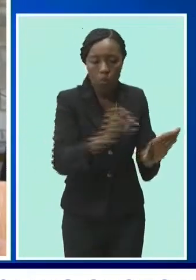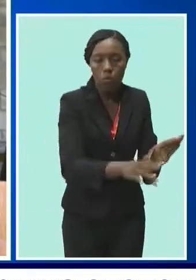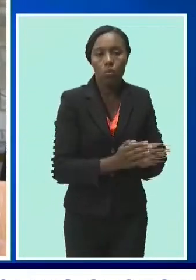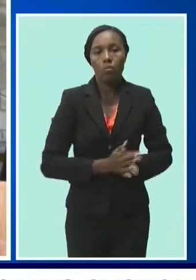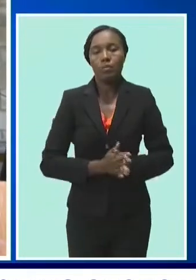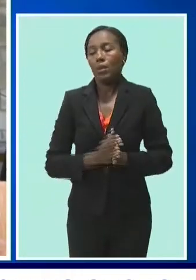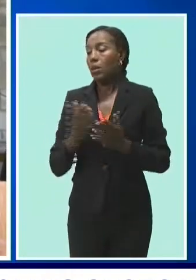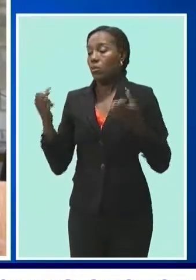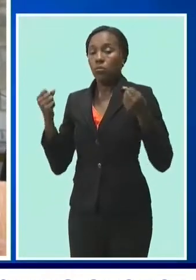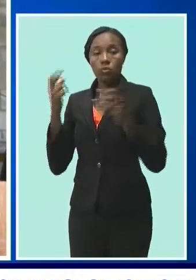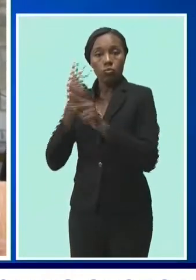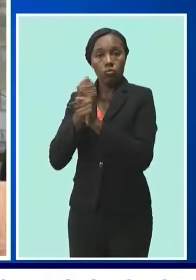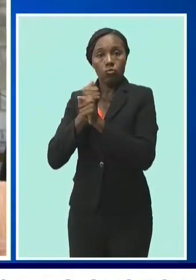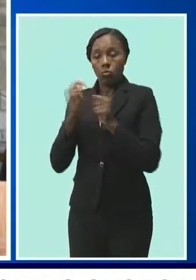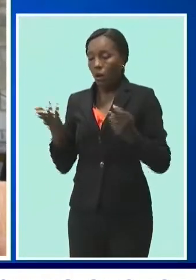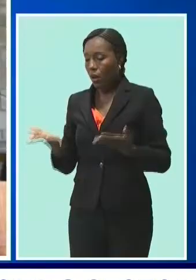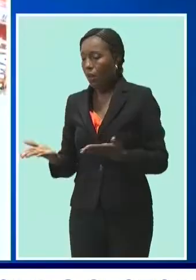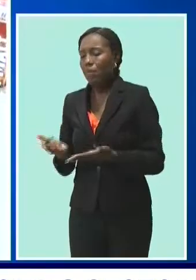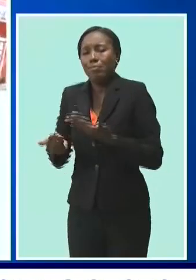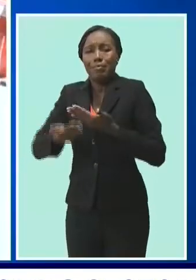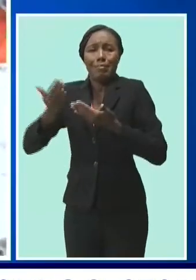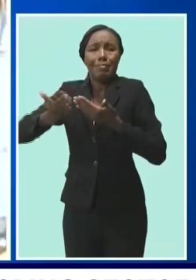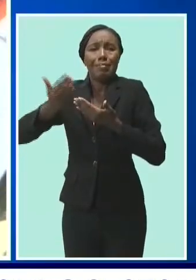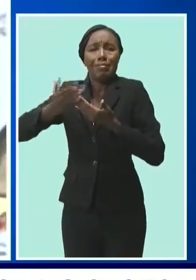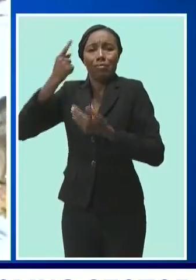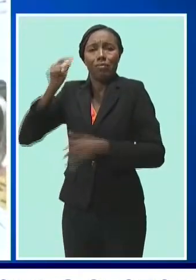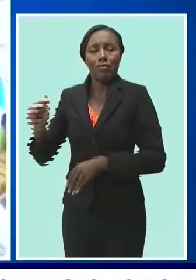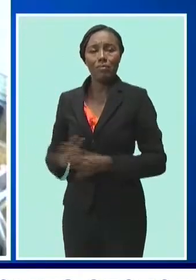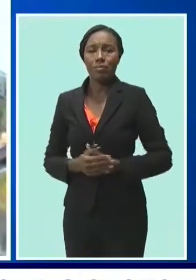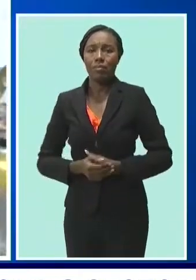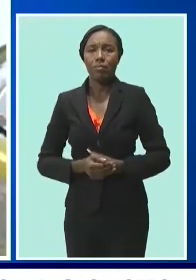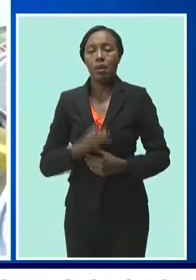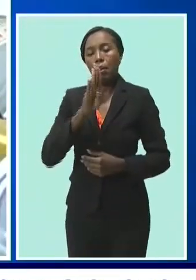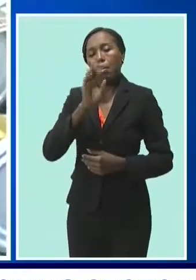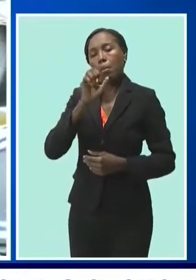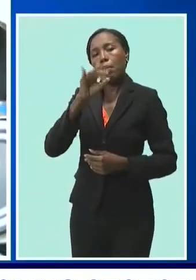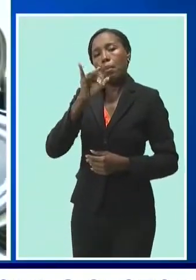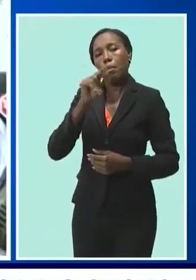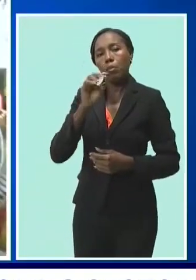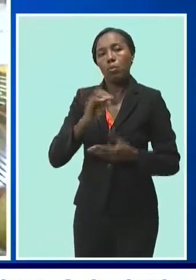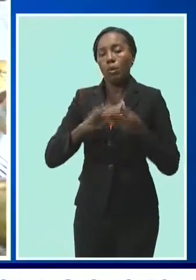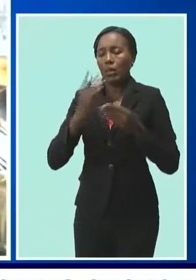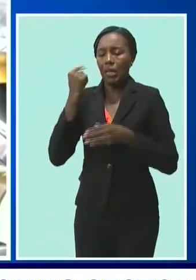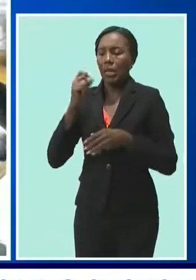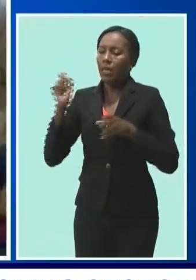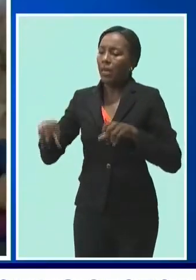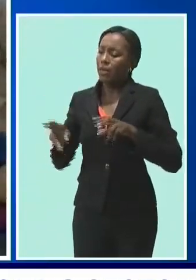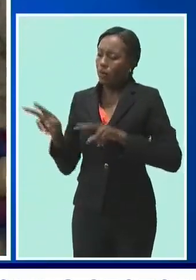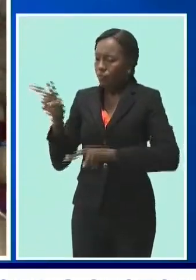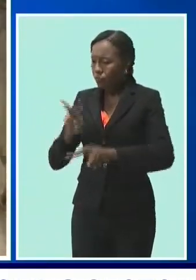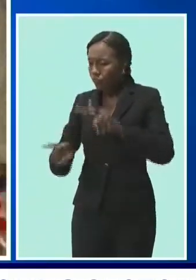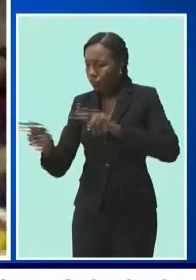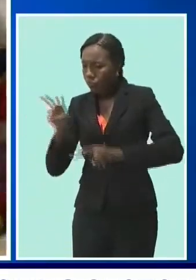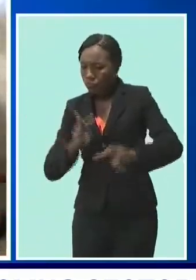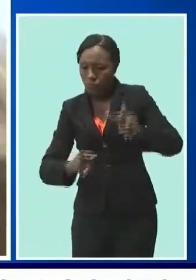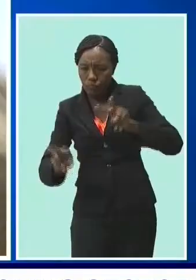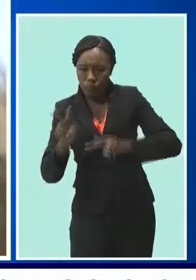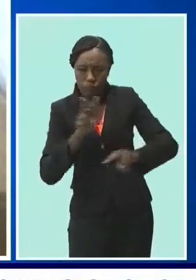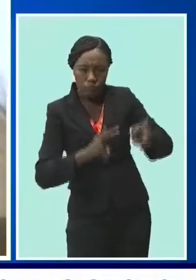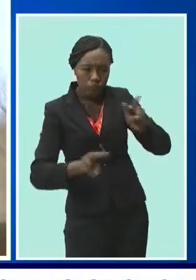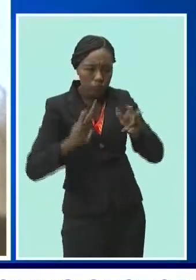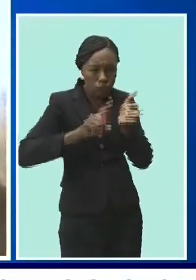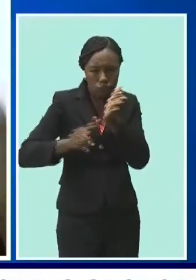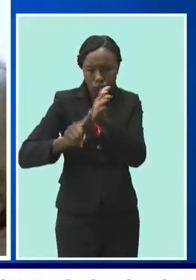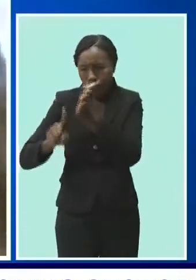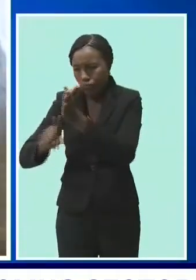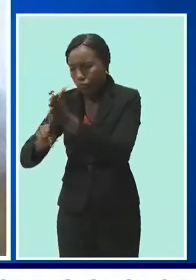sanitation will have very little to do. Mr. Bino thinks the Sanitation Service Authority can monitor that situation. If you are not doing what